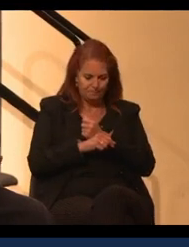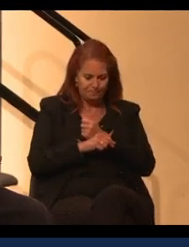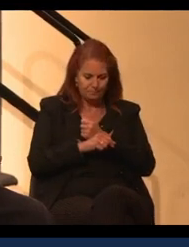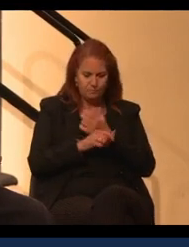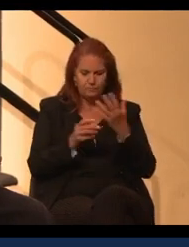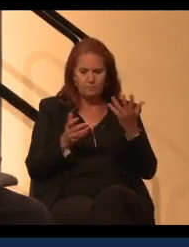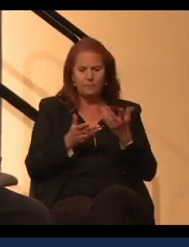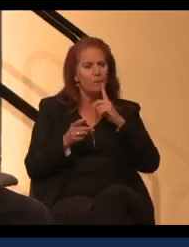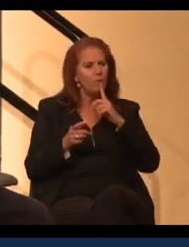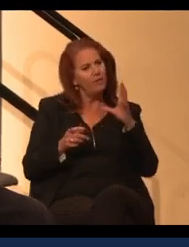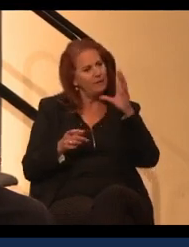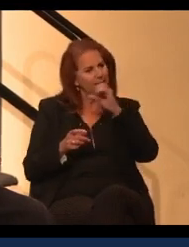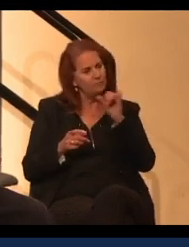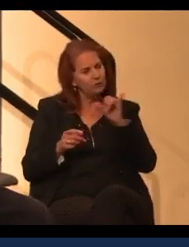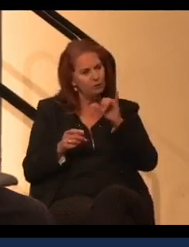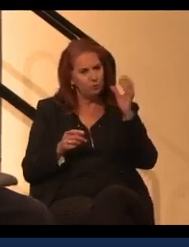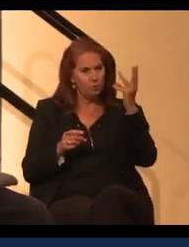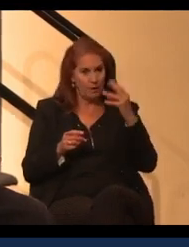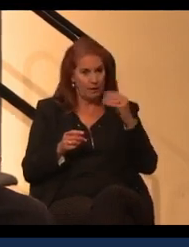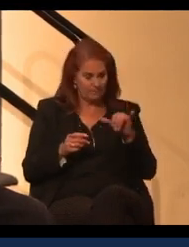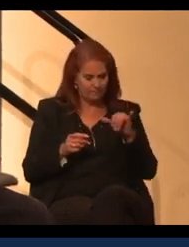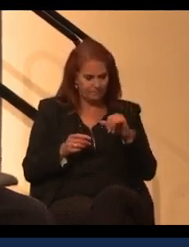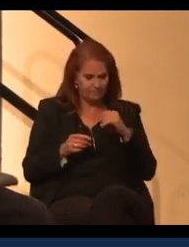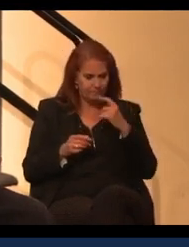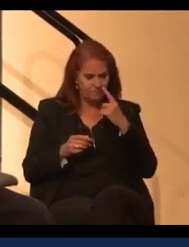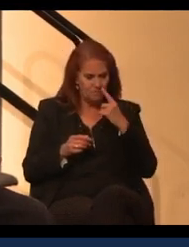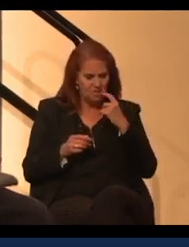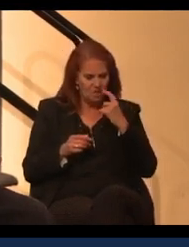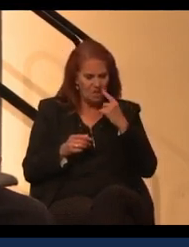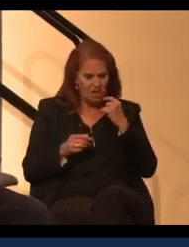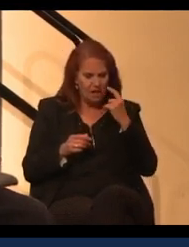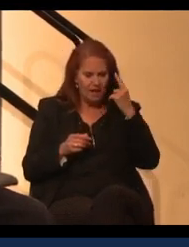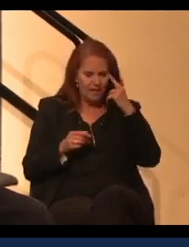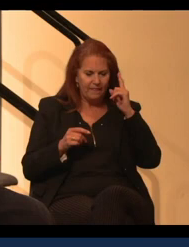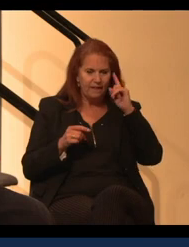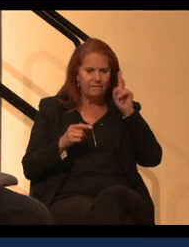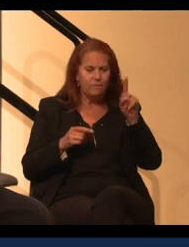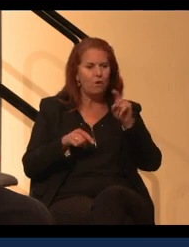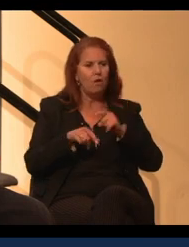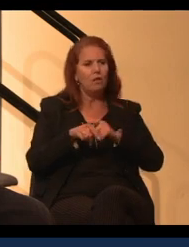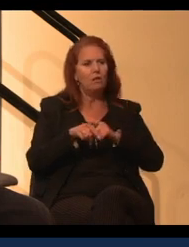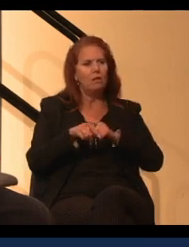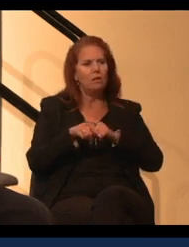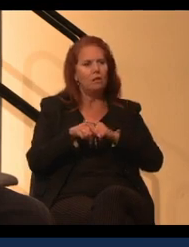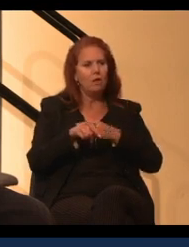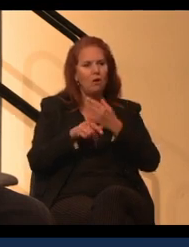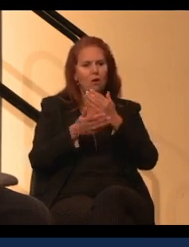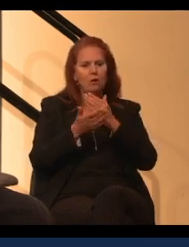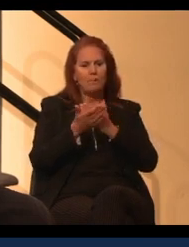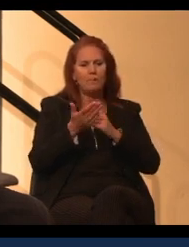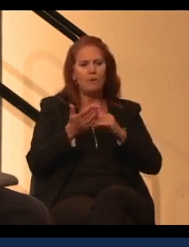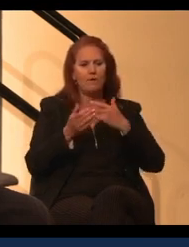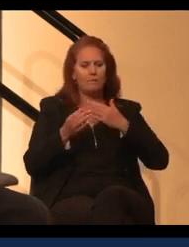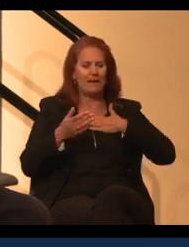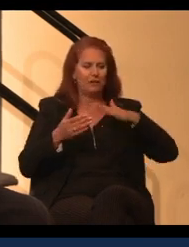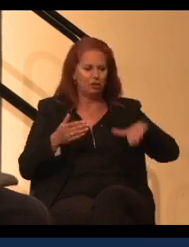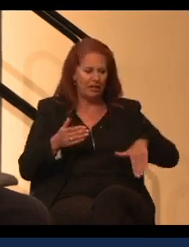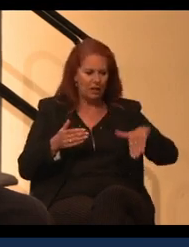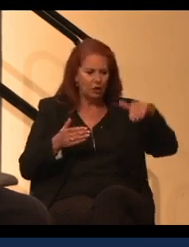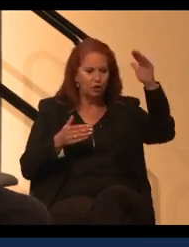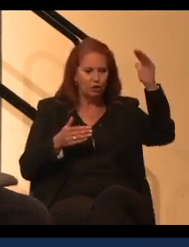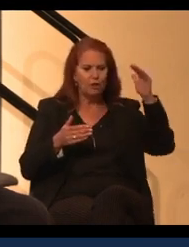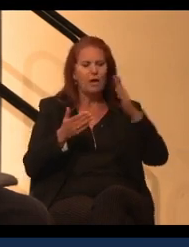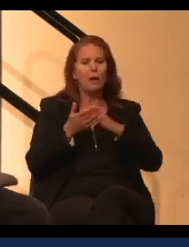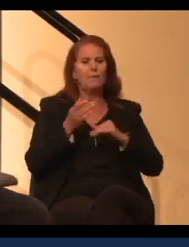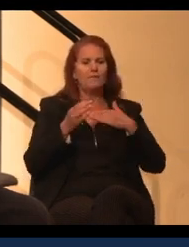And what are the assumptions? Why? I think for a long part of my childhood and even